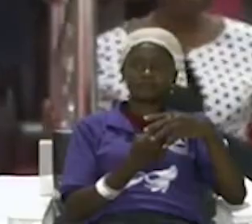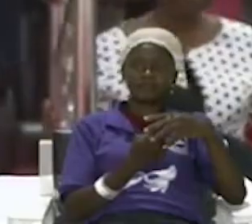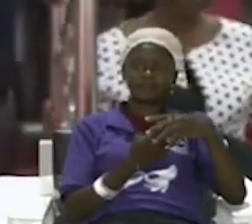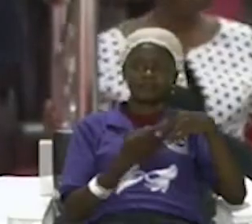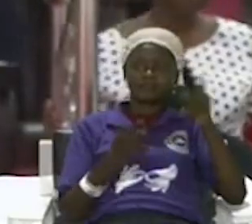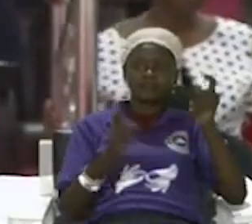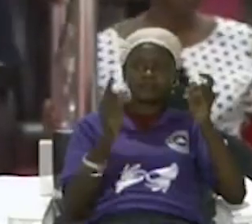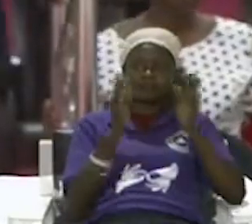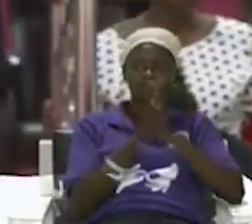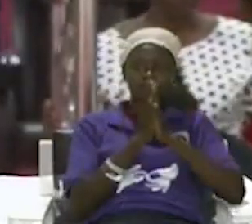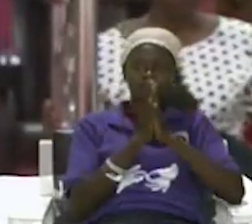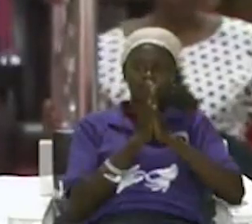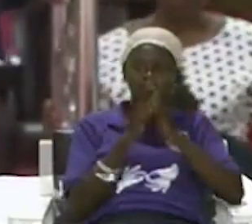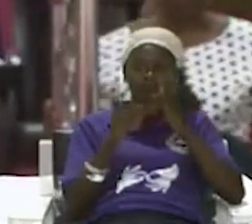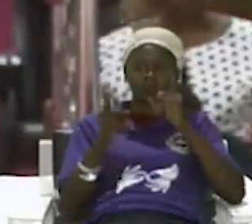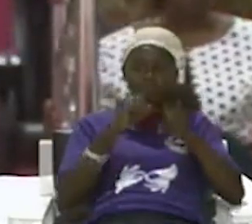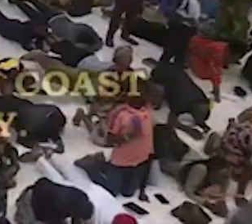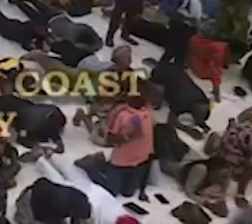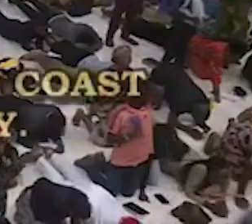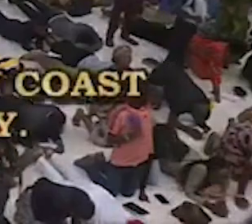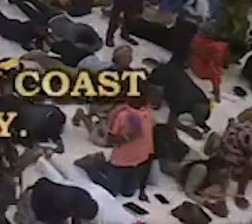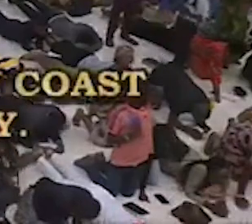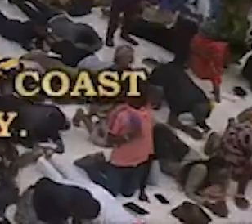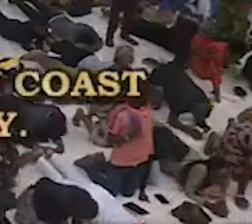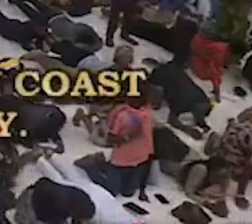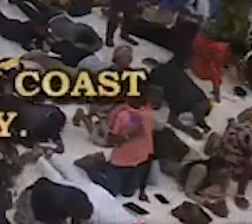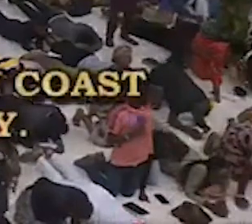Let's go ahead and talk to the Almighty God.